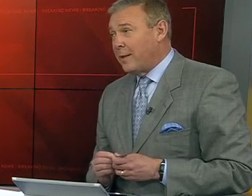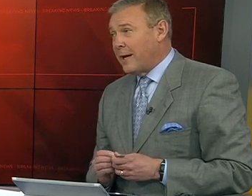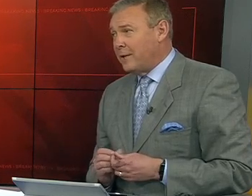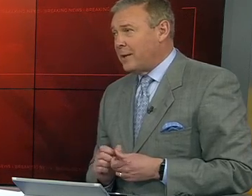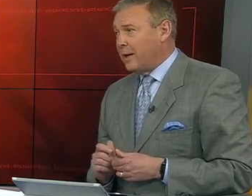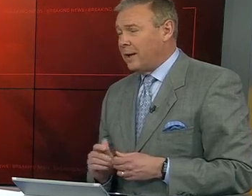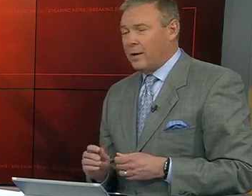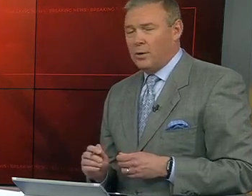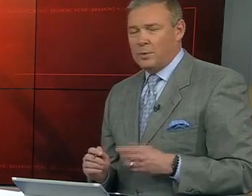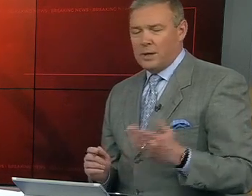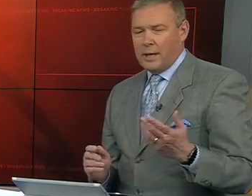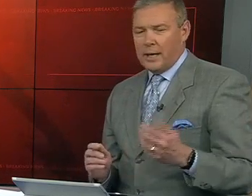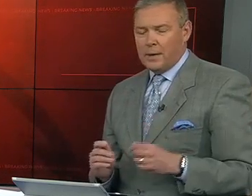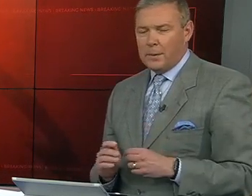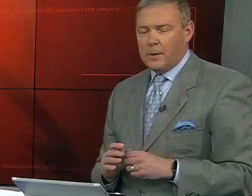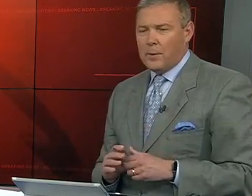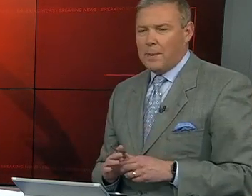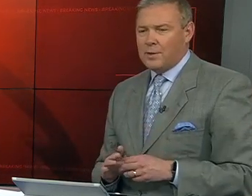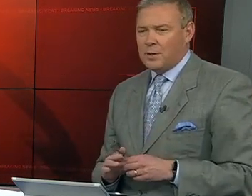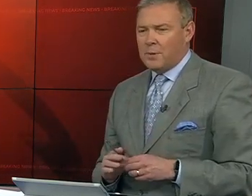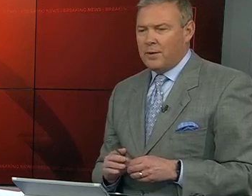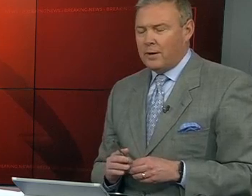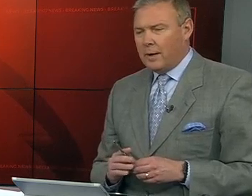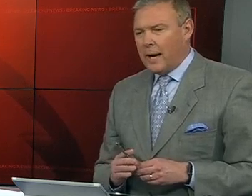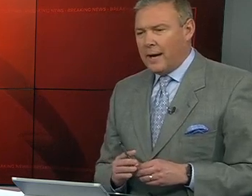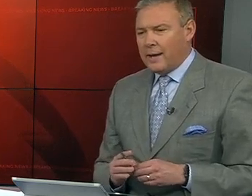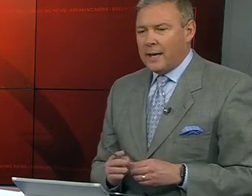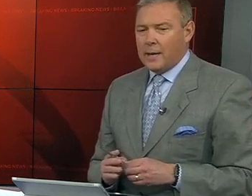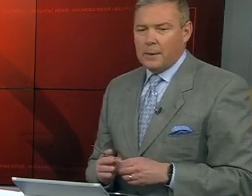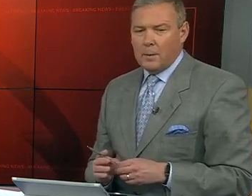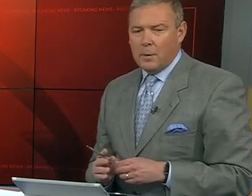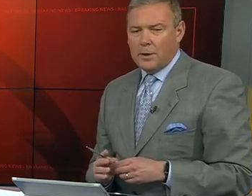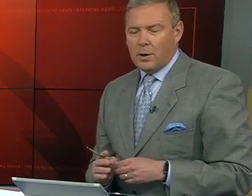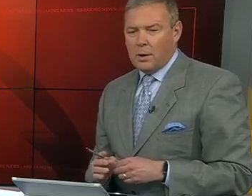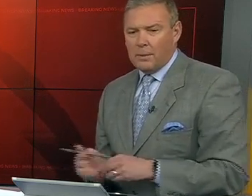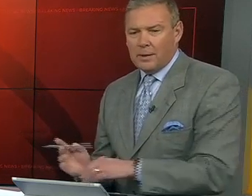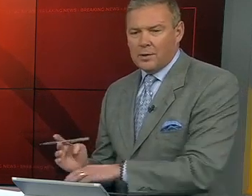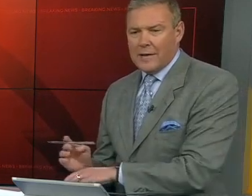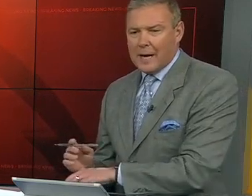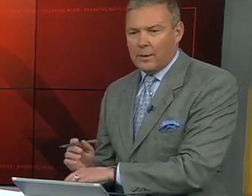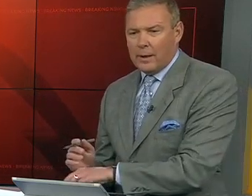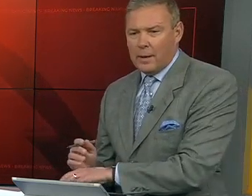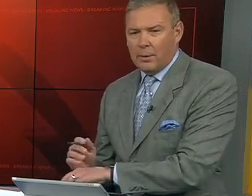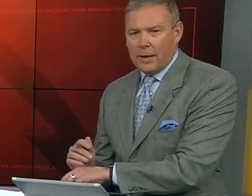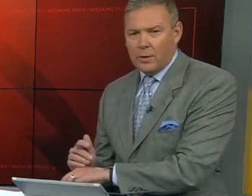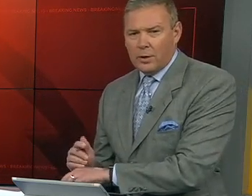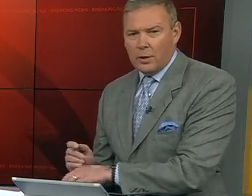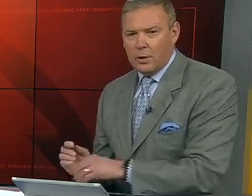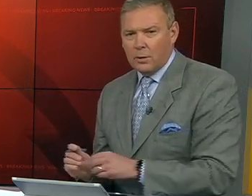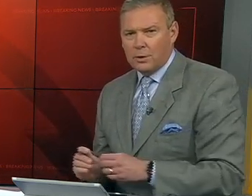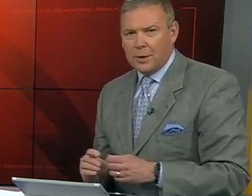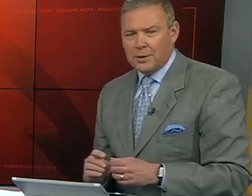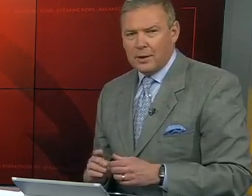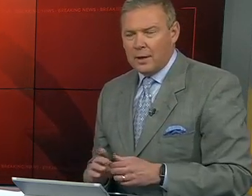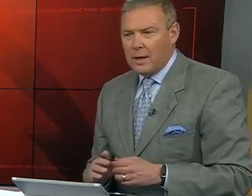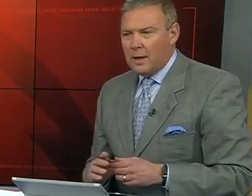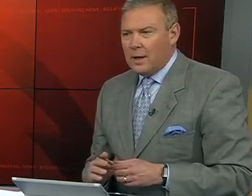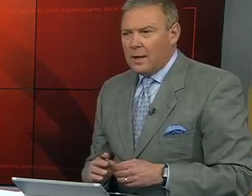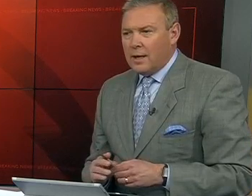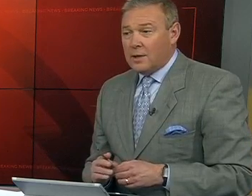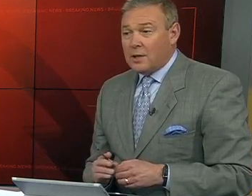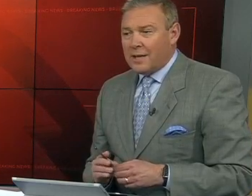have already done that in taking down hoops. Adrienne Robbins has been there, and I think, Adrienne, when we talk about the staggering number, I know that you will address